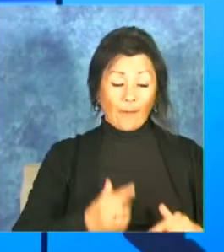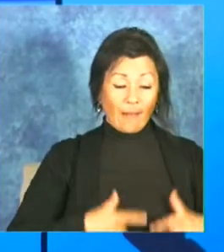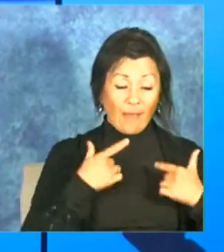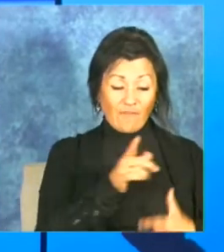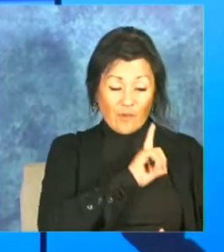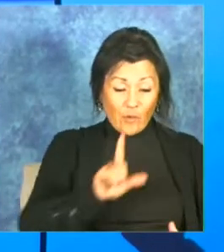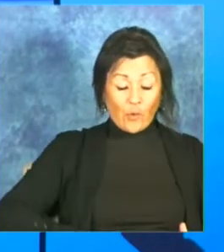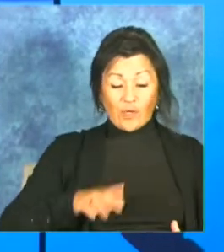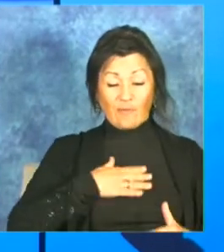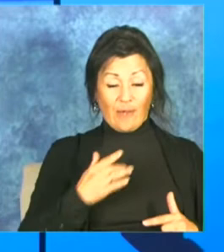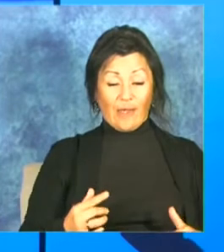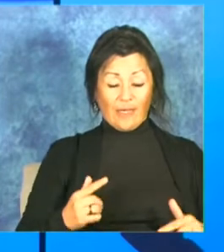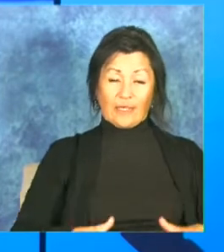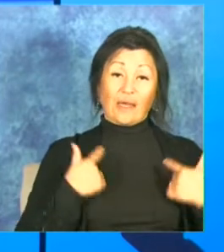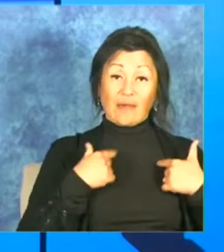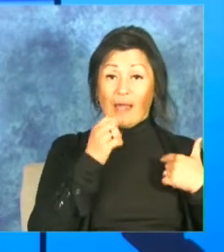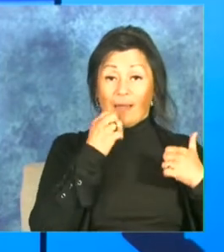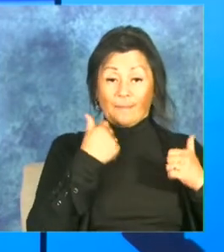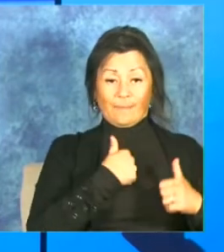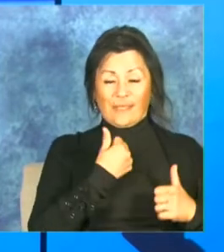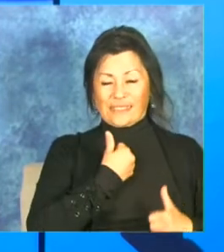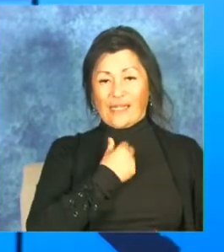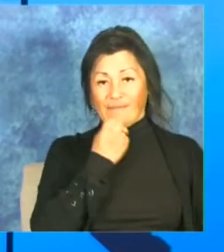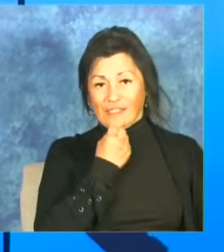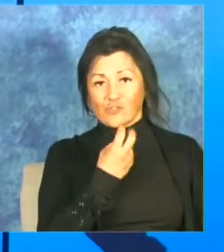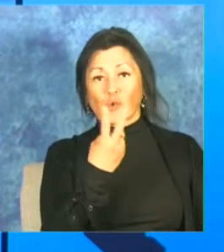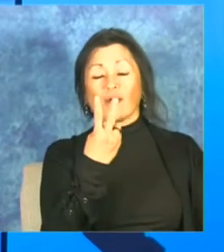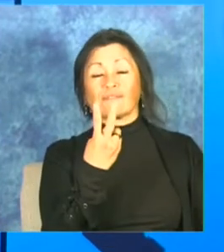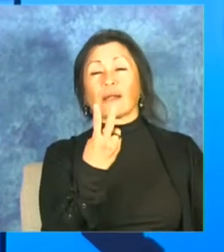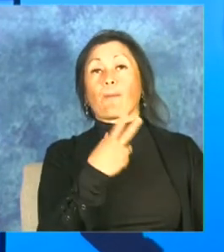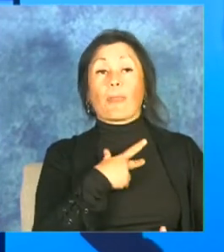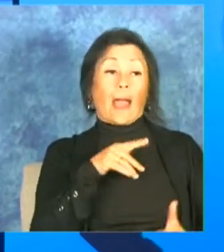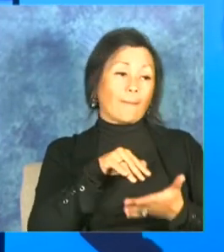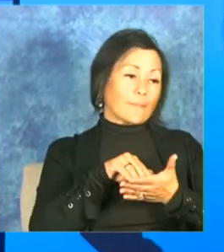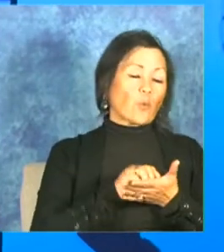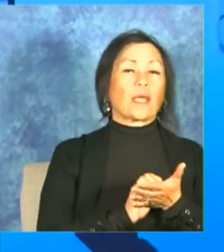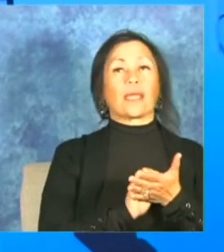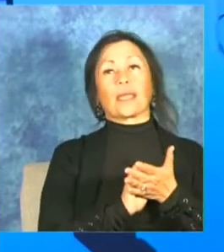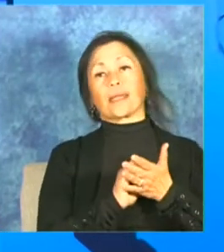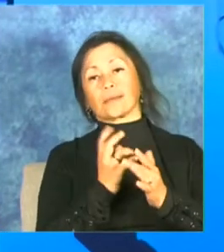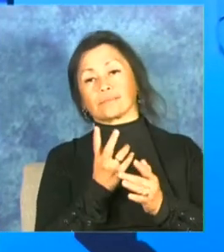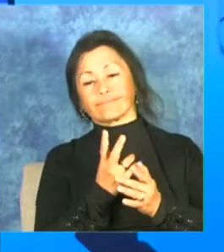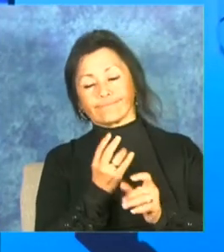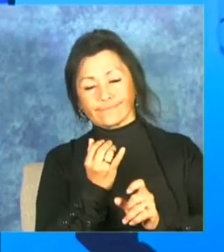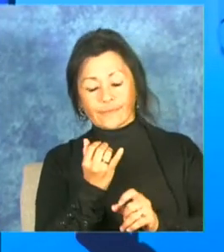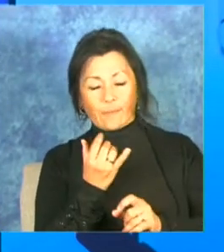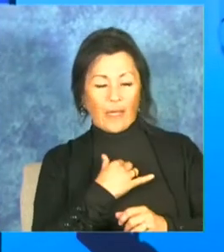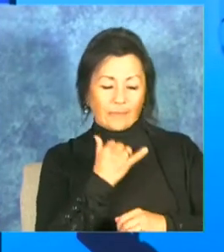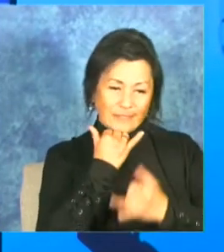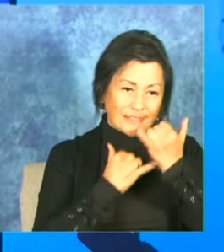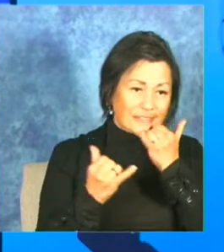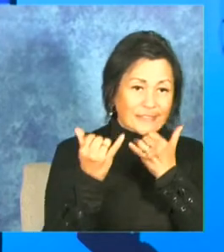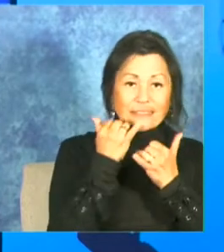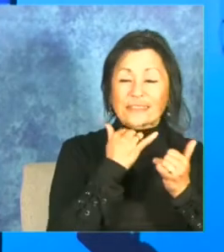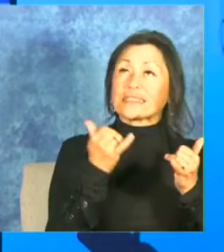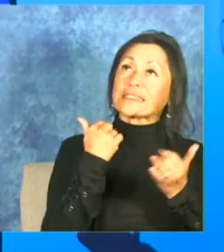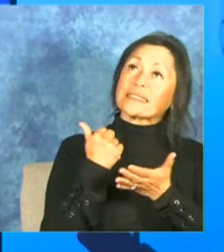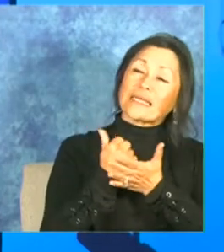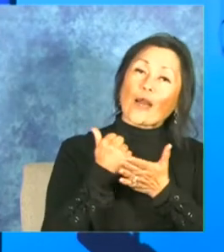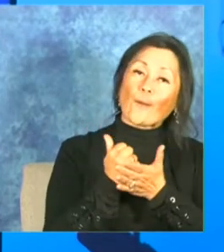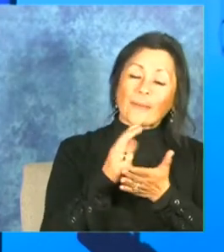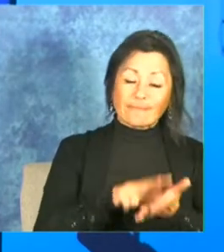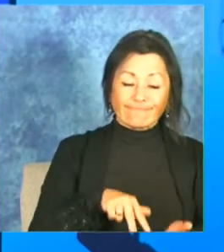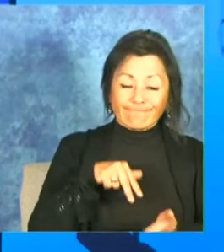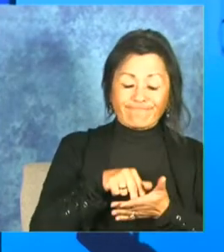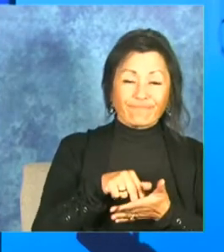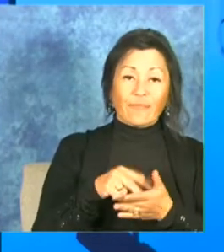from the time I was 12 years old, in spite of my human frailty and my falls and failures, he was faithful to lift me up and pick me